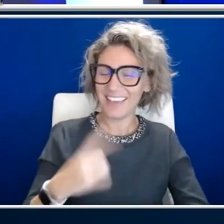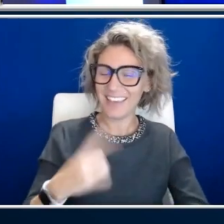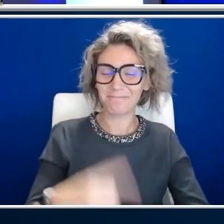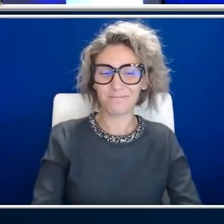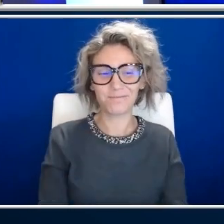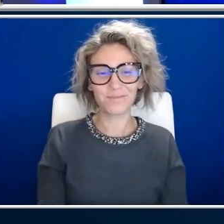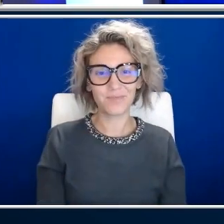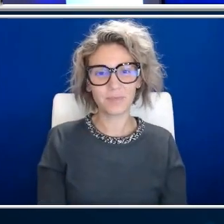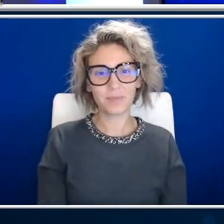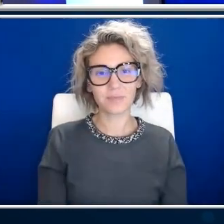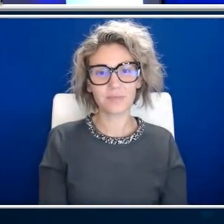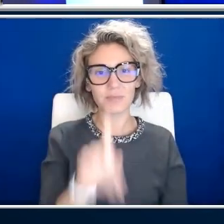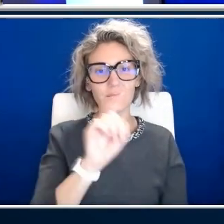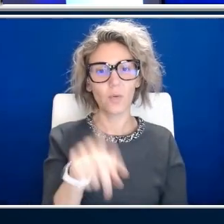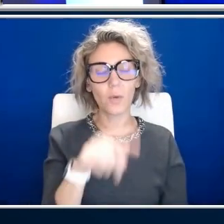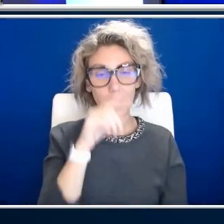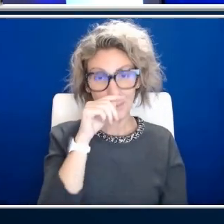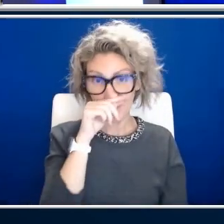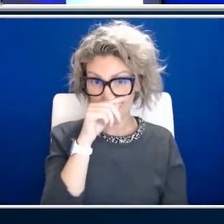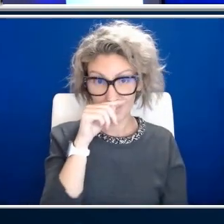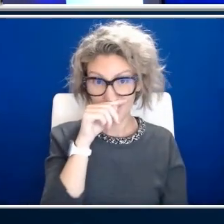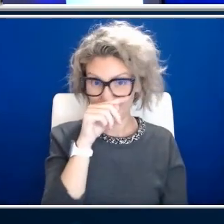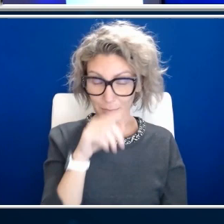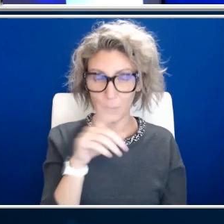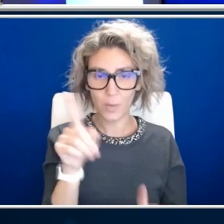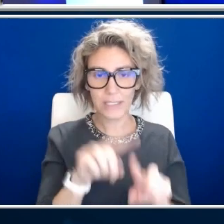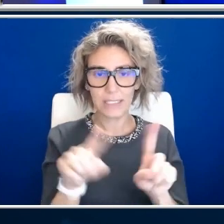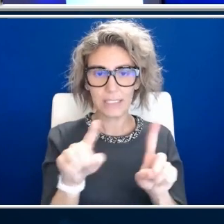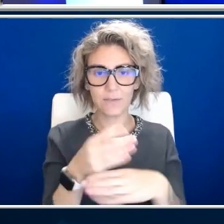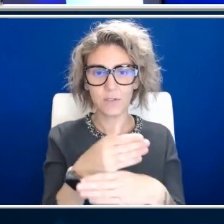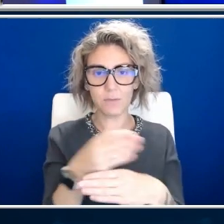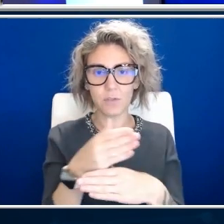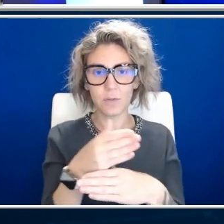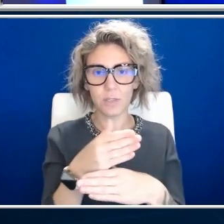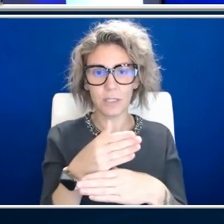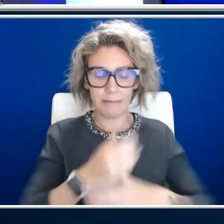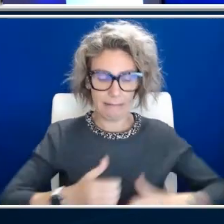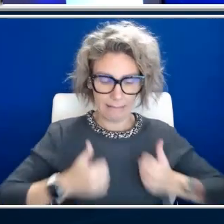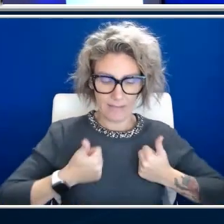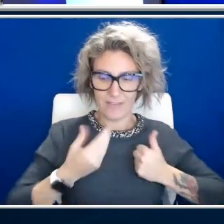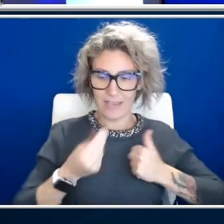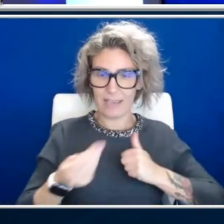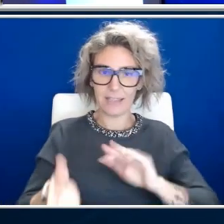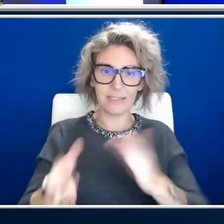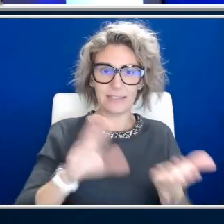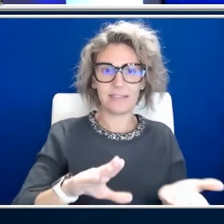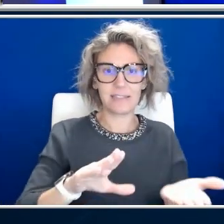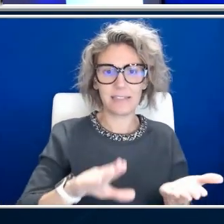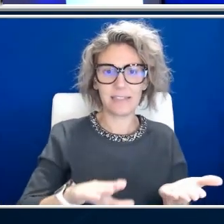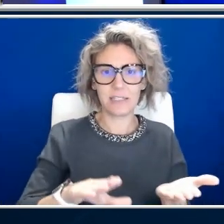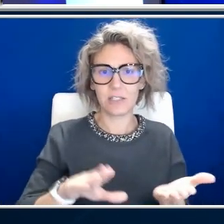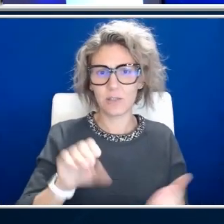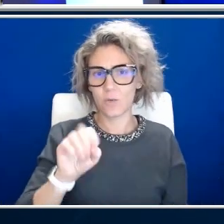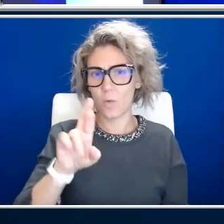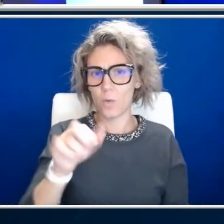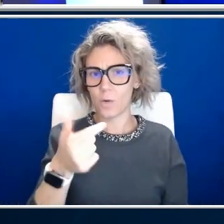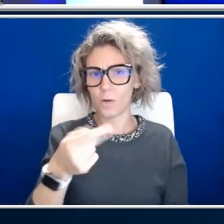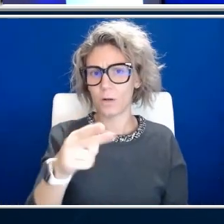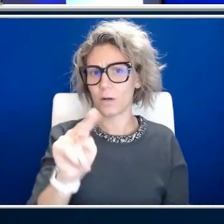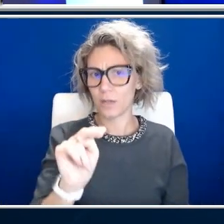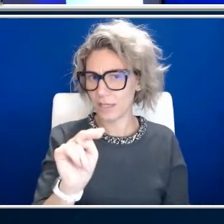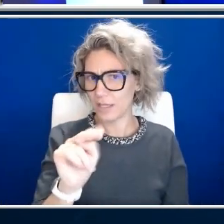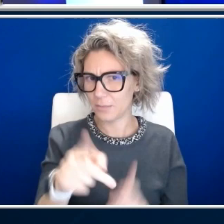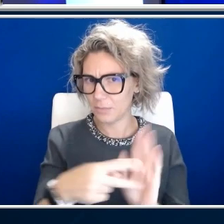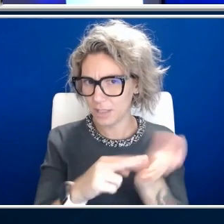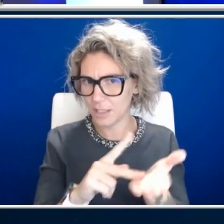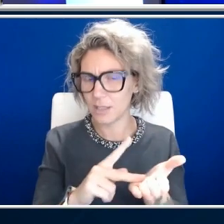Question is, just what's the difference between a living and deceased organ? Are we doing more living? Living clearly